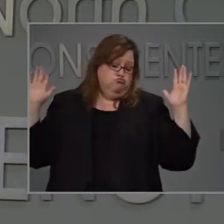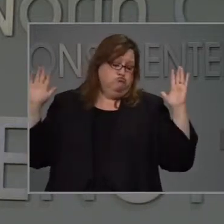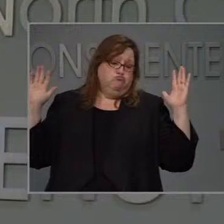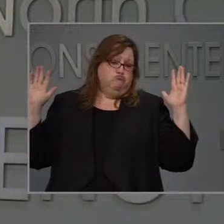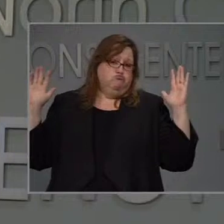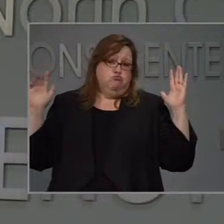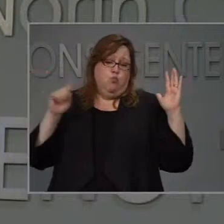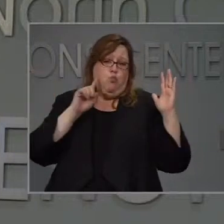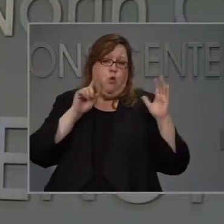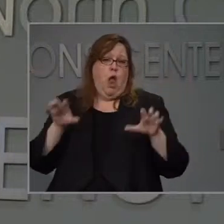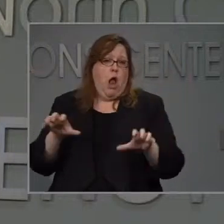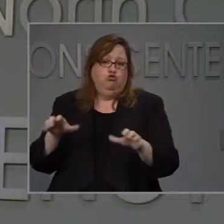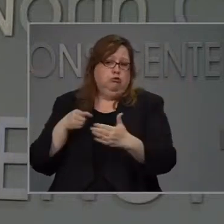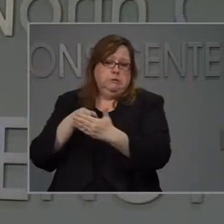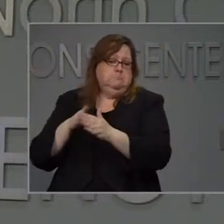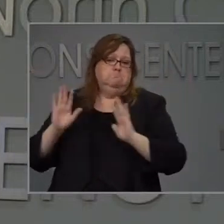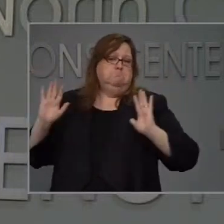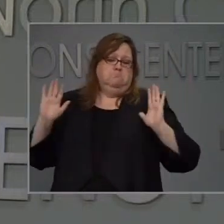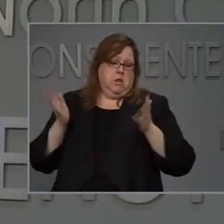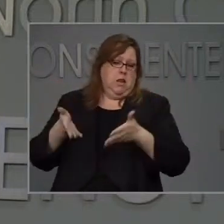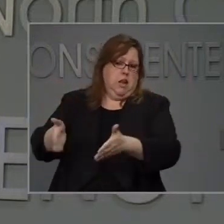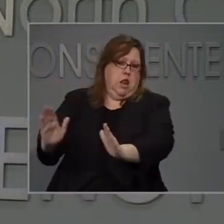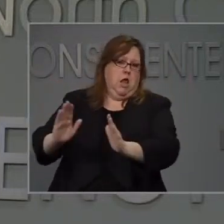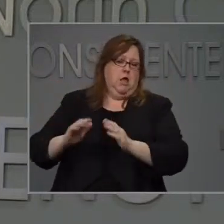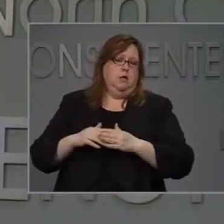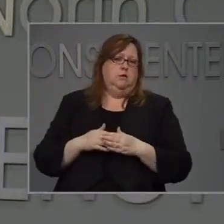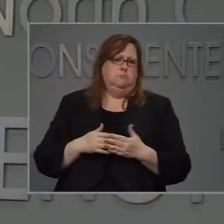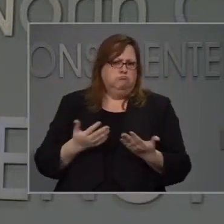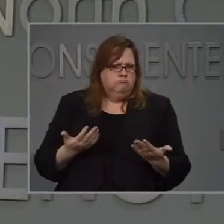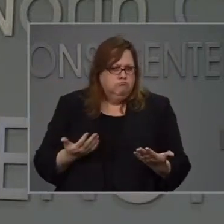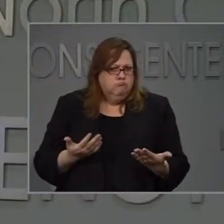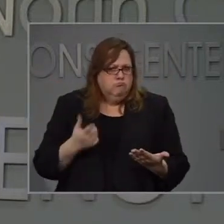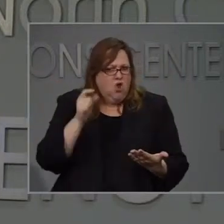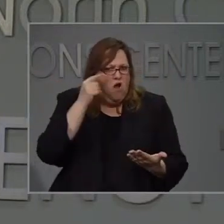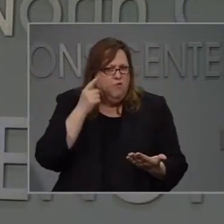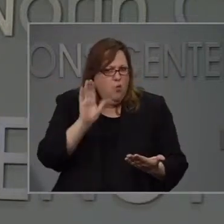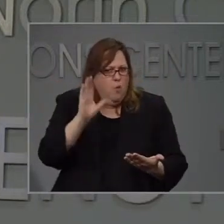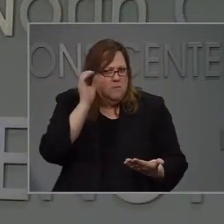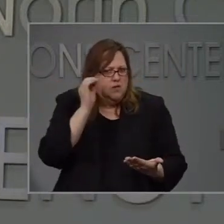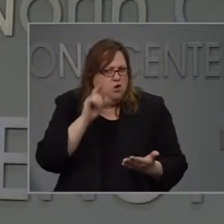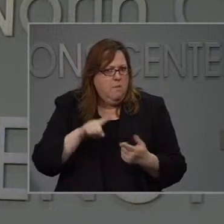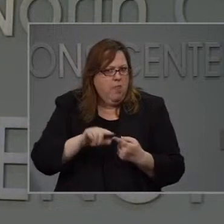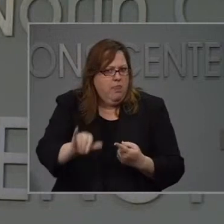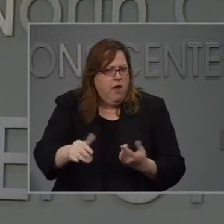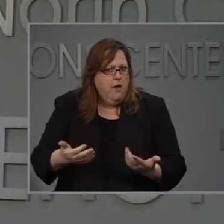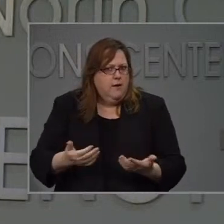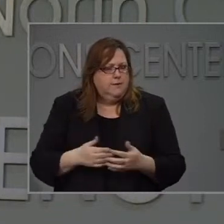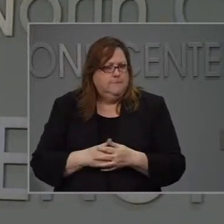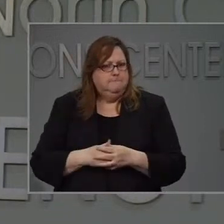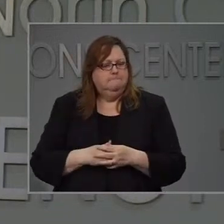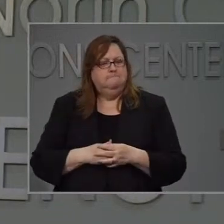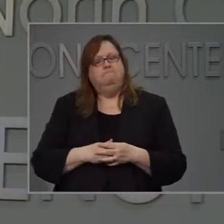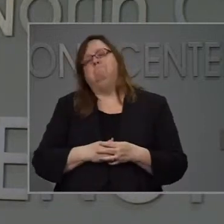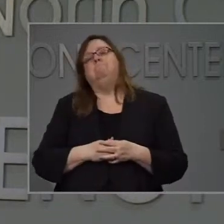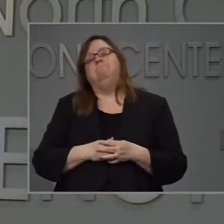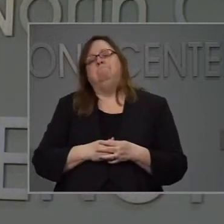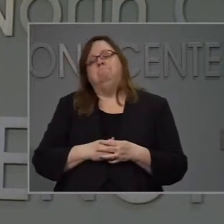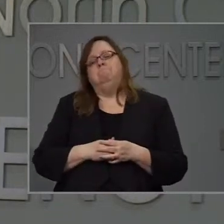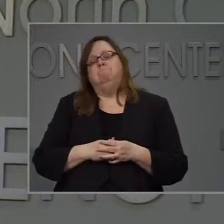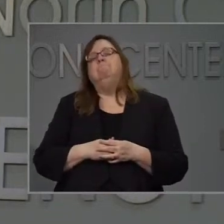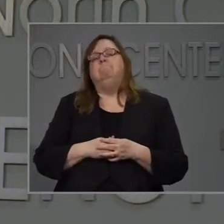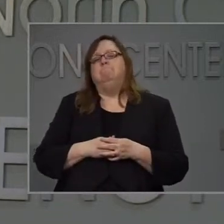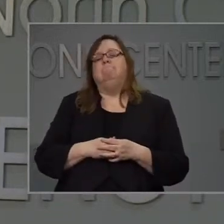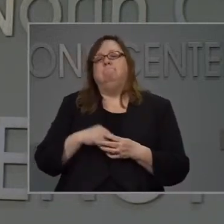church services. What is your response to that statement? I would say that regardless of